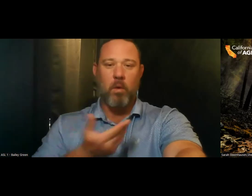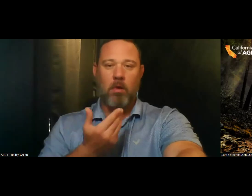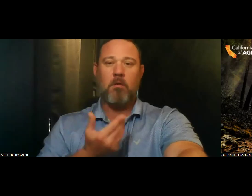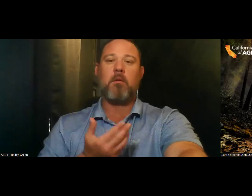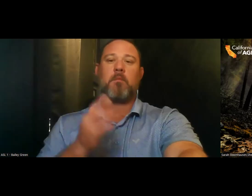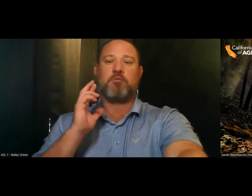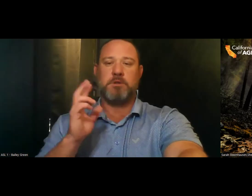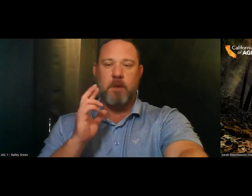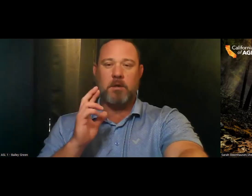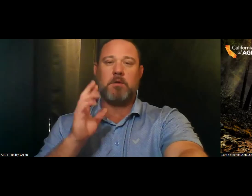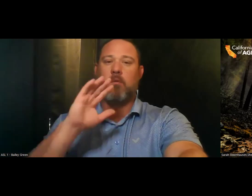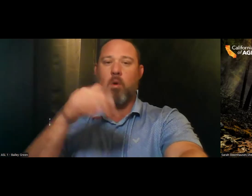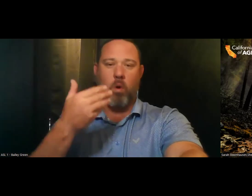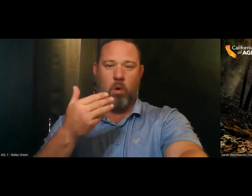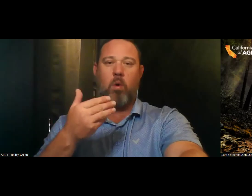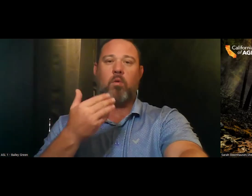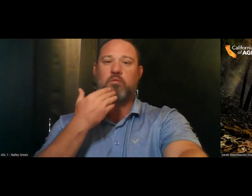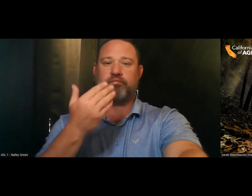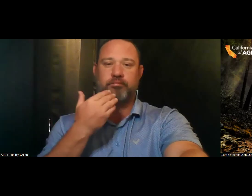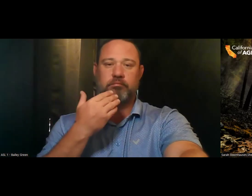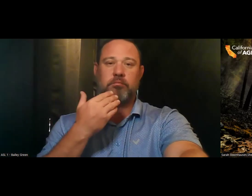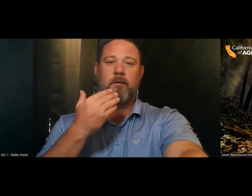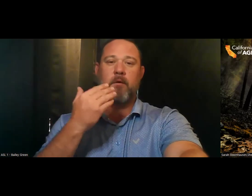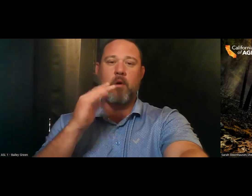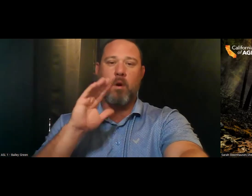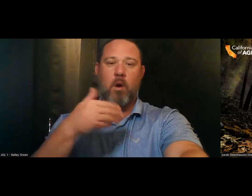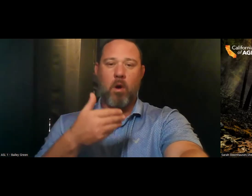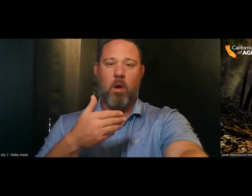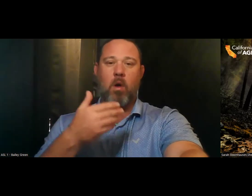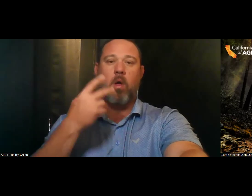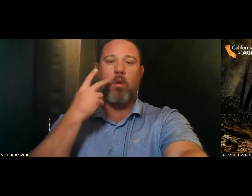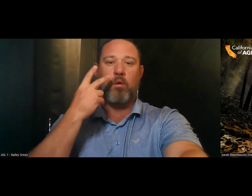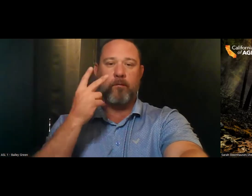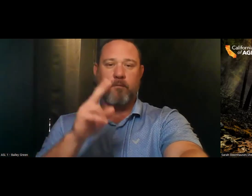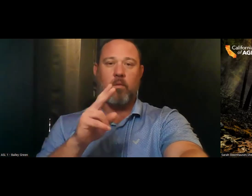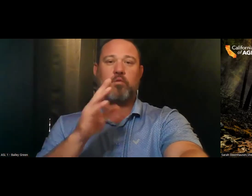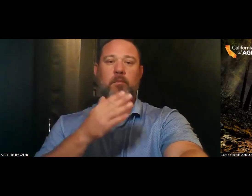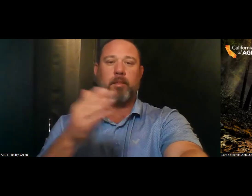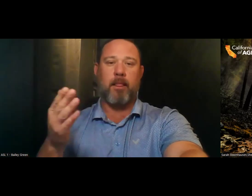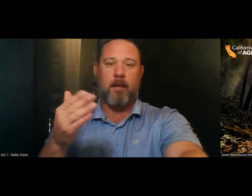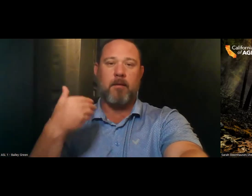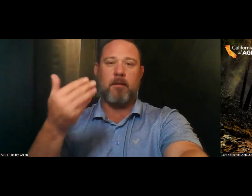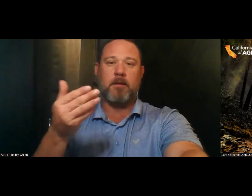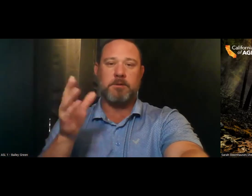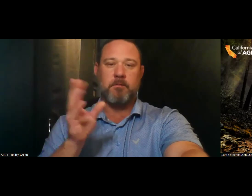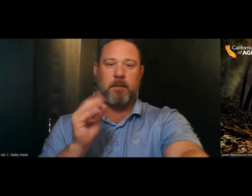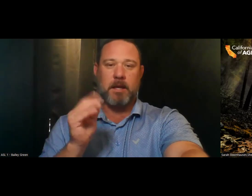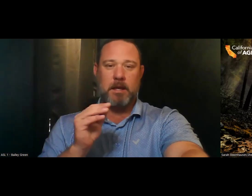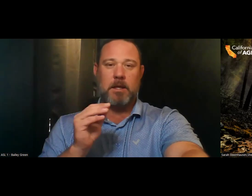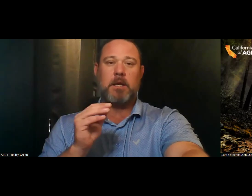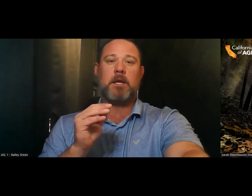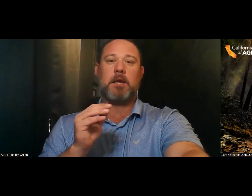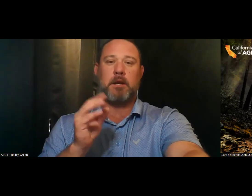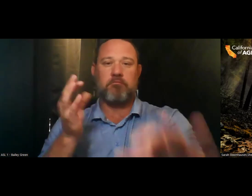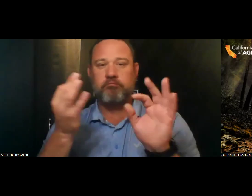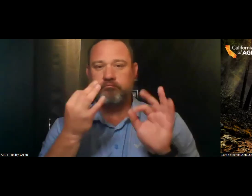through. So just a huge appreciation for all of you. And we look forward to planning the next meeting and getting